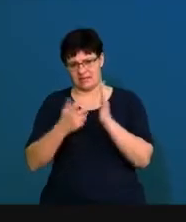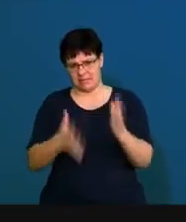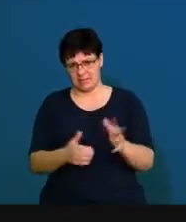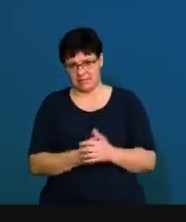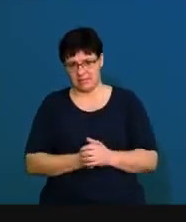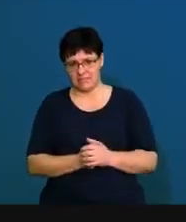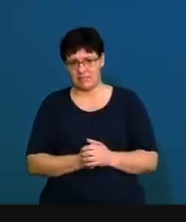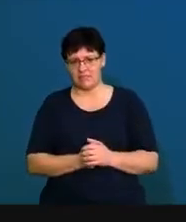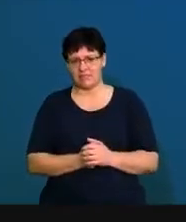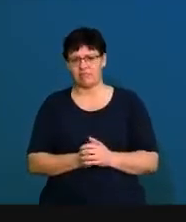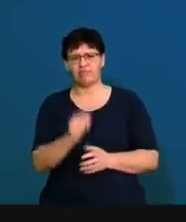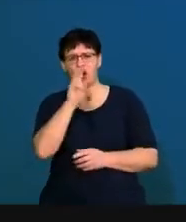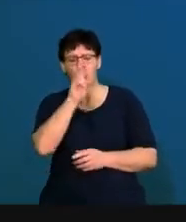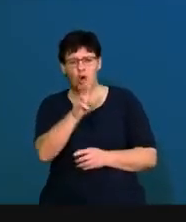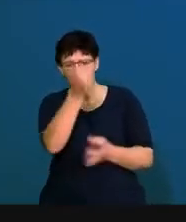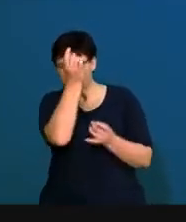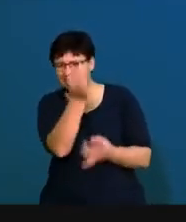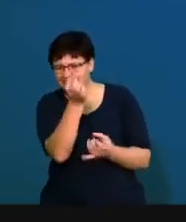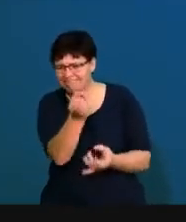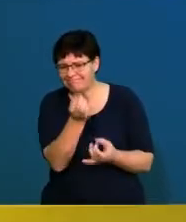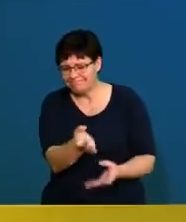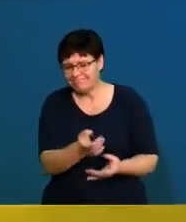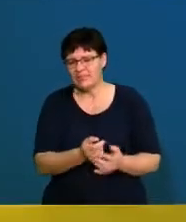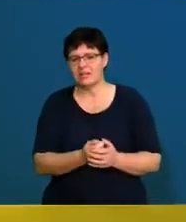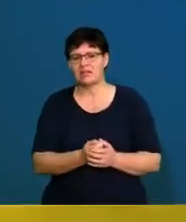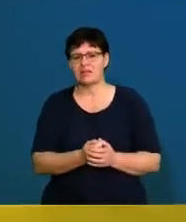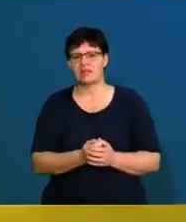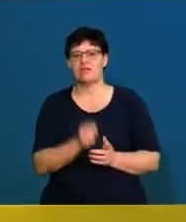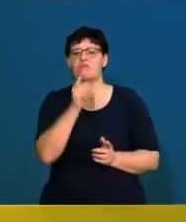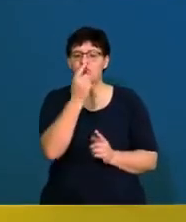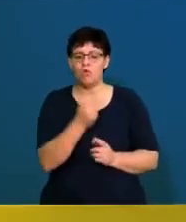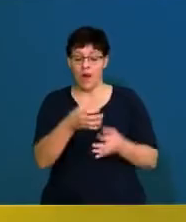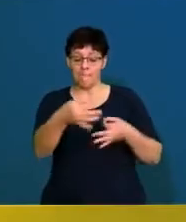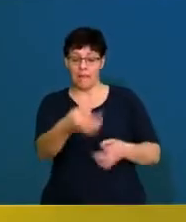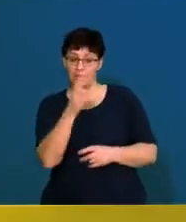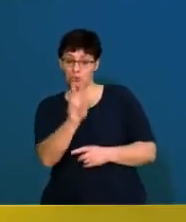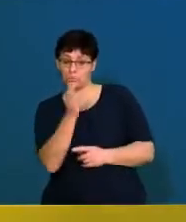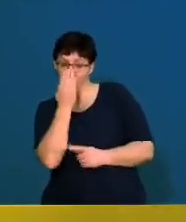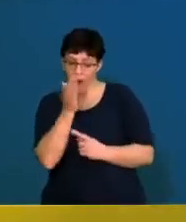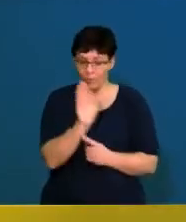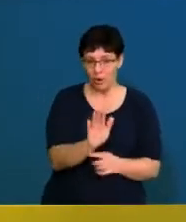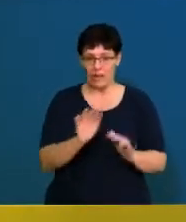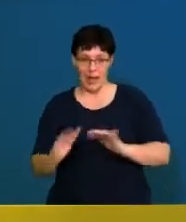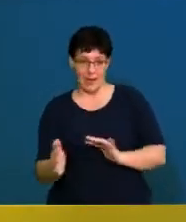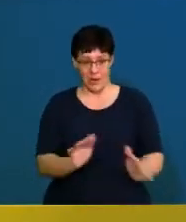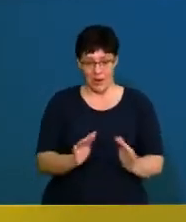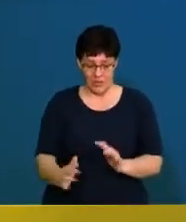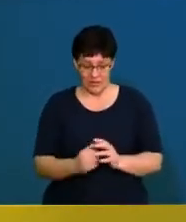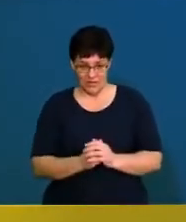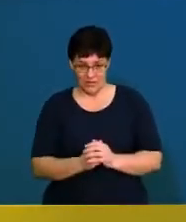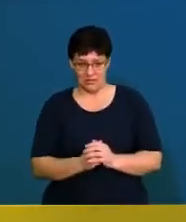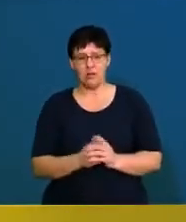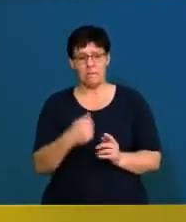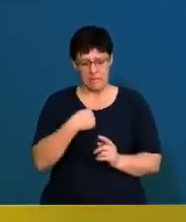then let's look at the tips in as far as how you approach the chemistry paper, how